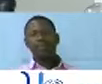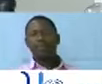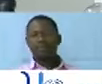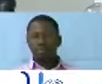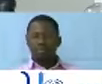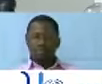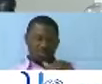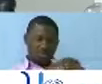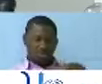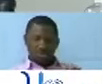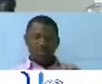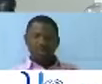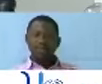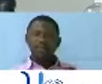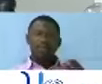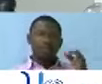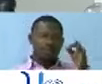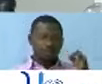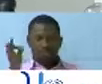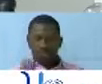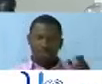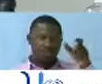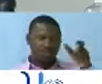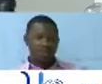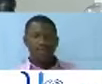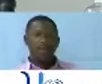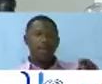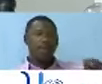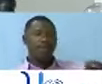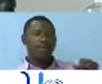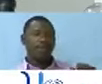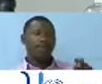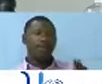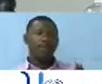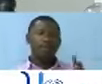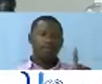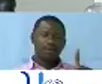boycotting justice polls quota